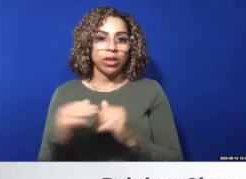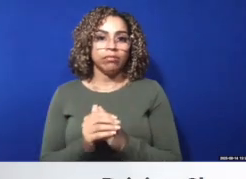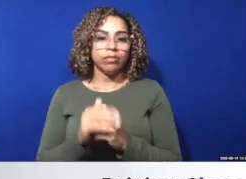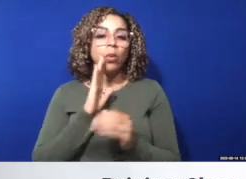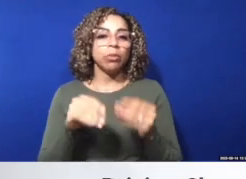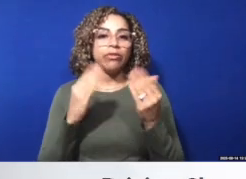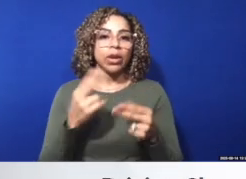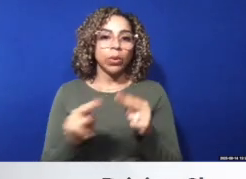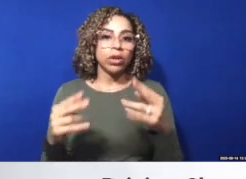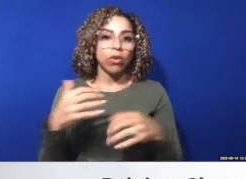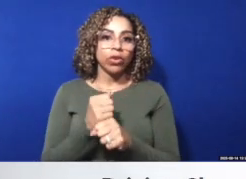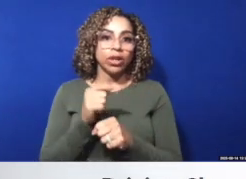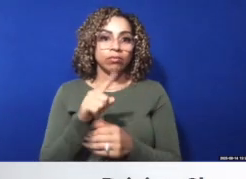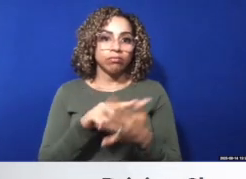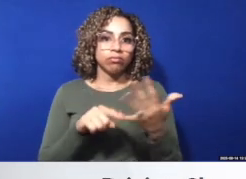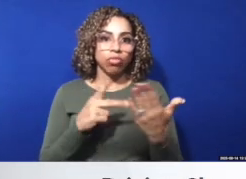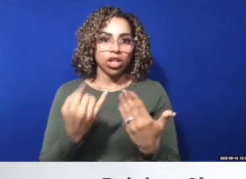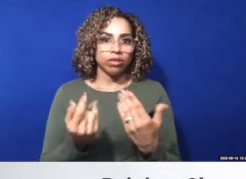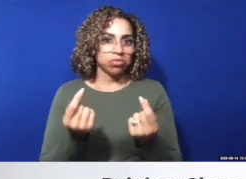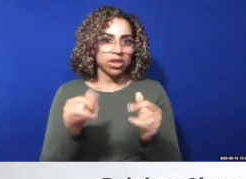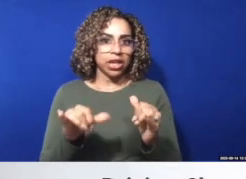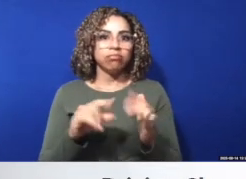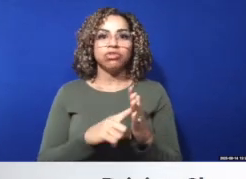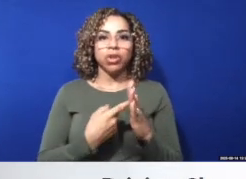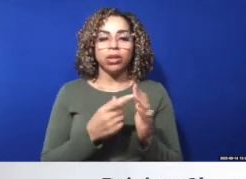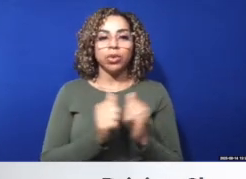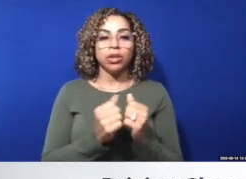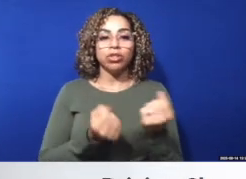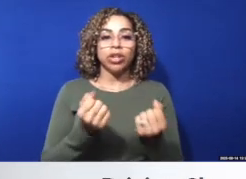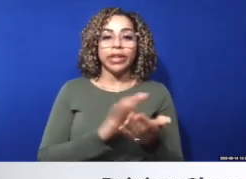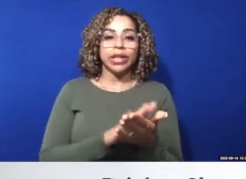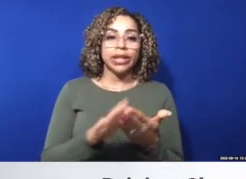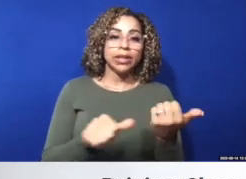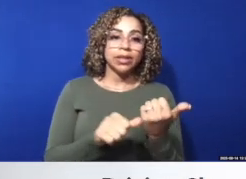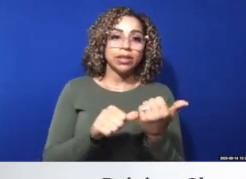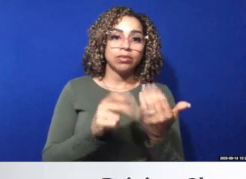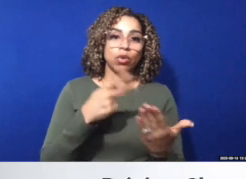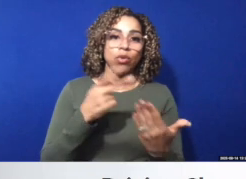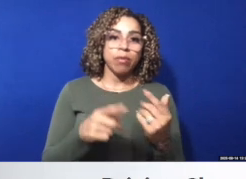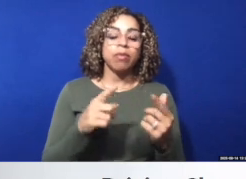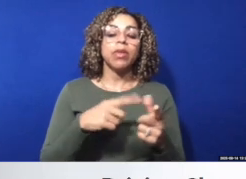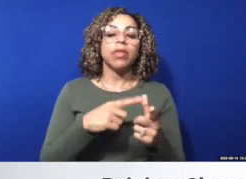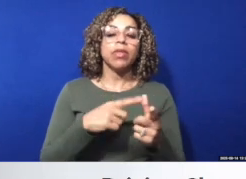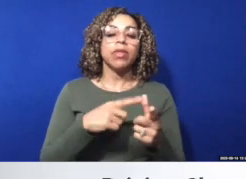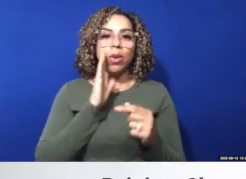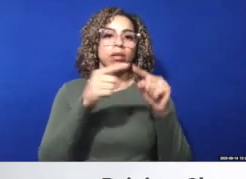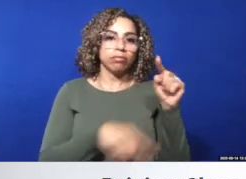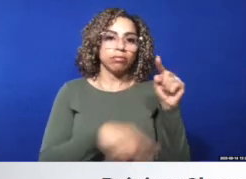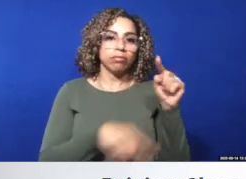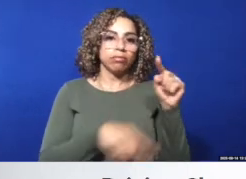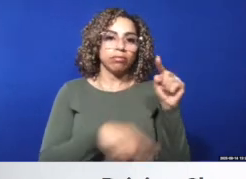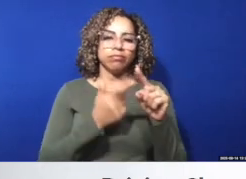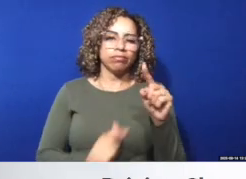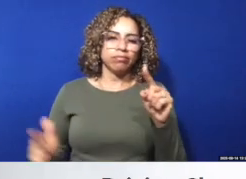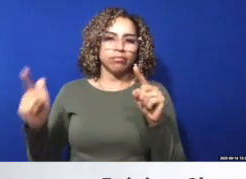these projects are, starting with the Driving Clean Assistance Program and moving counterclockwise. So first, the Driving Clean Assistance